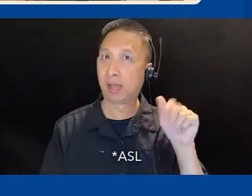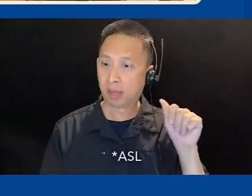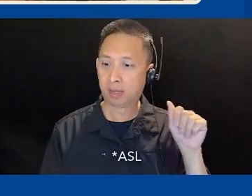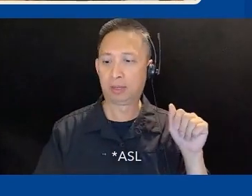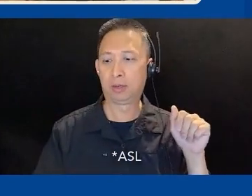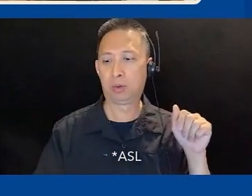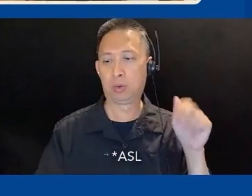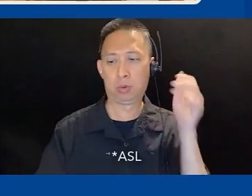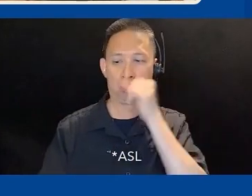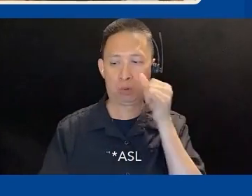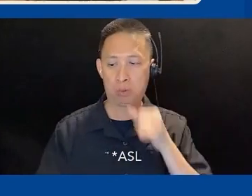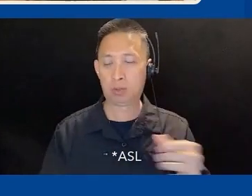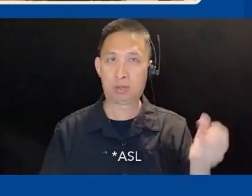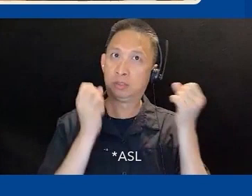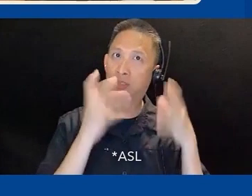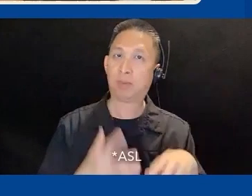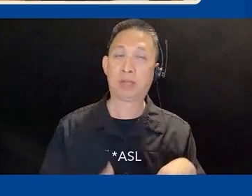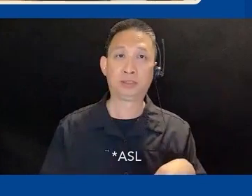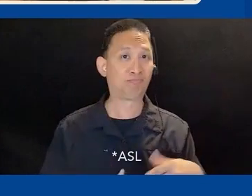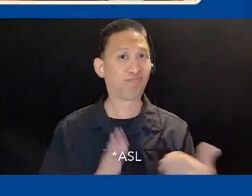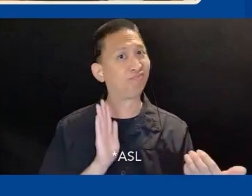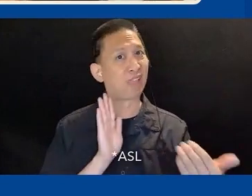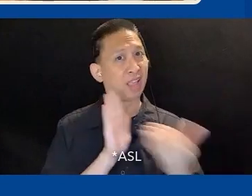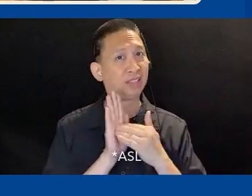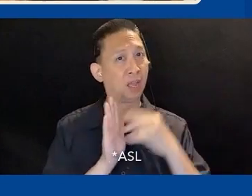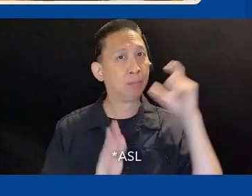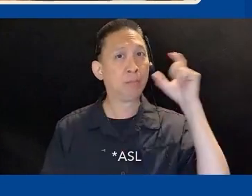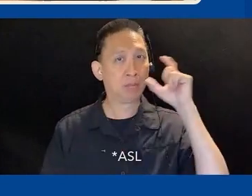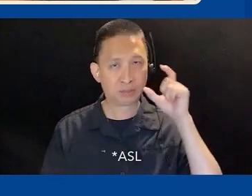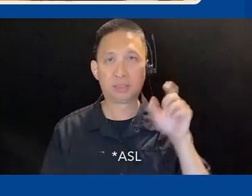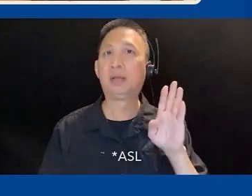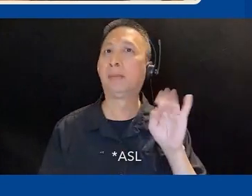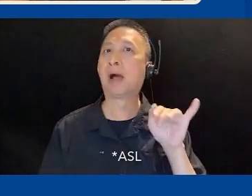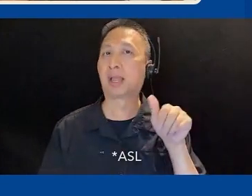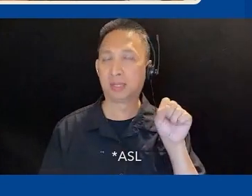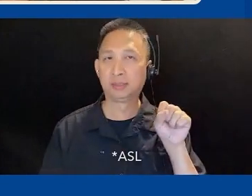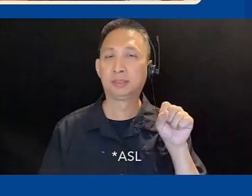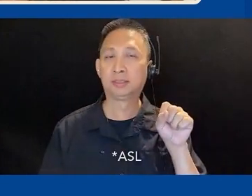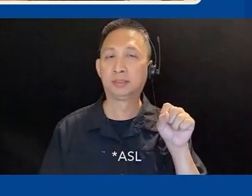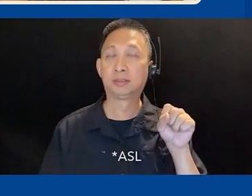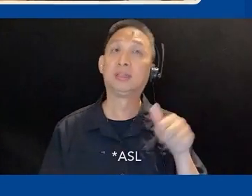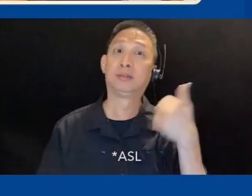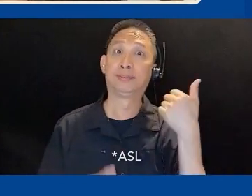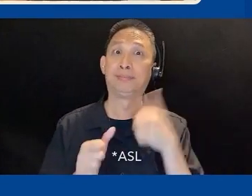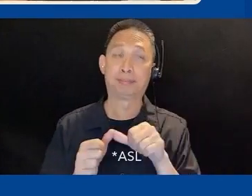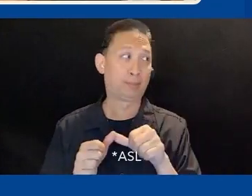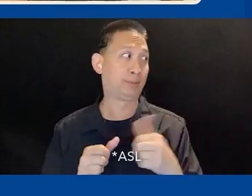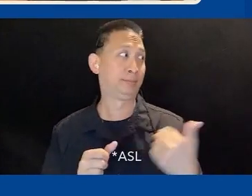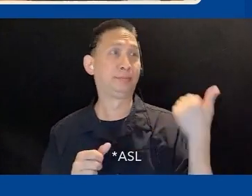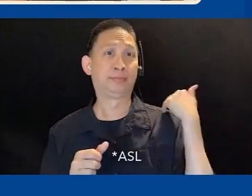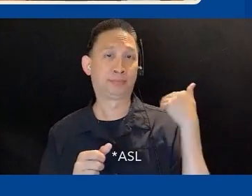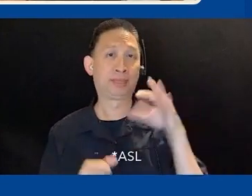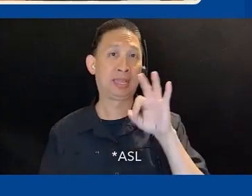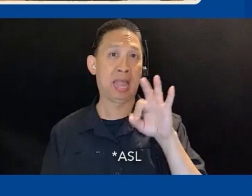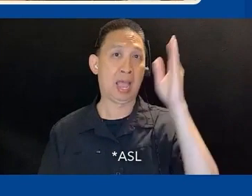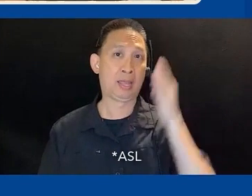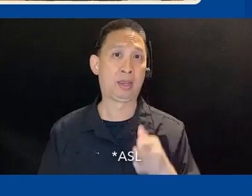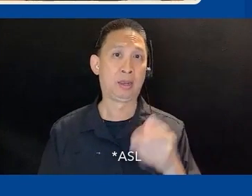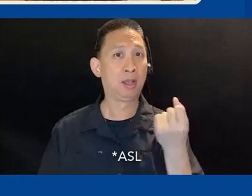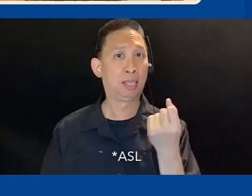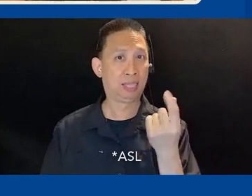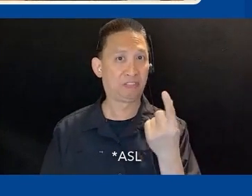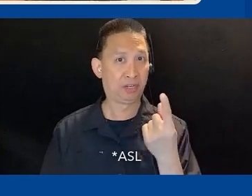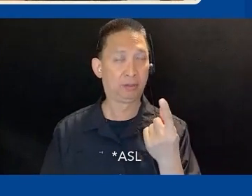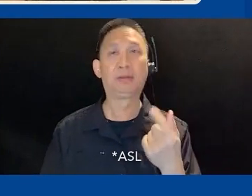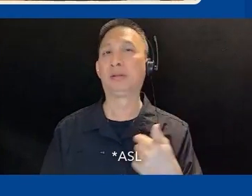bias in my lifetime. And that includes the period after 9/11, which I was in college at the time. You know,